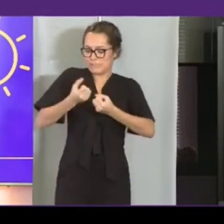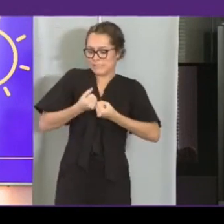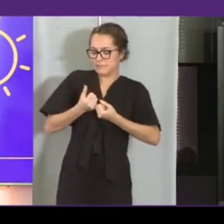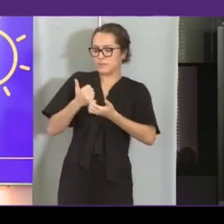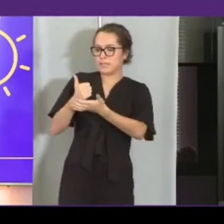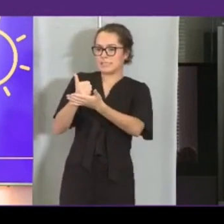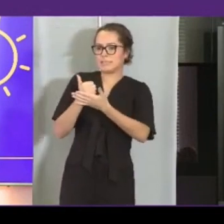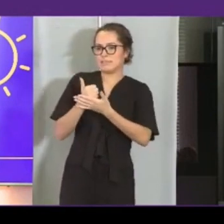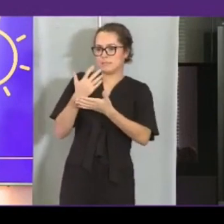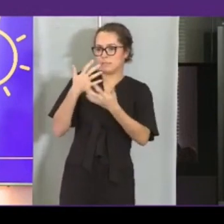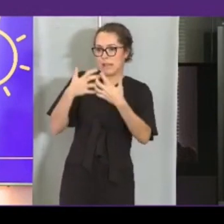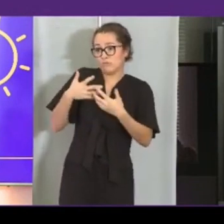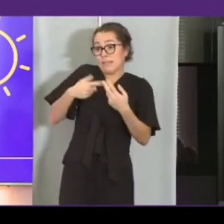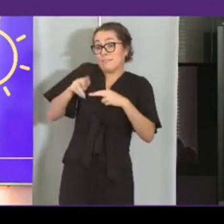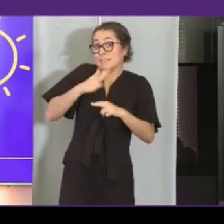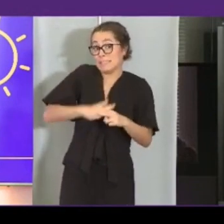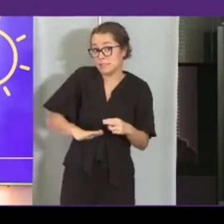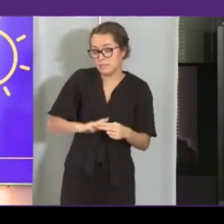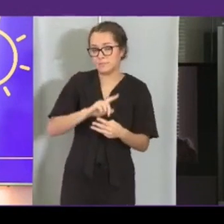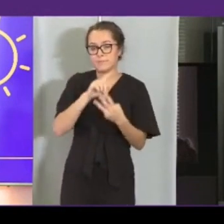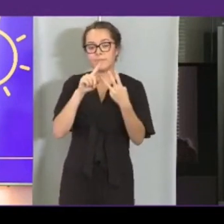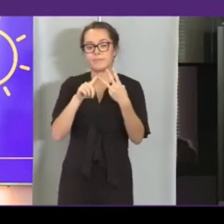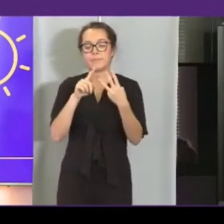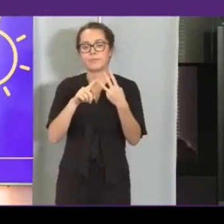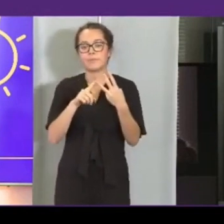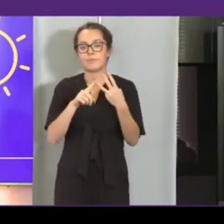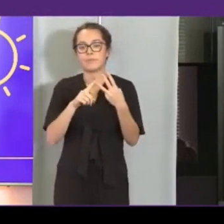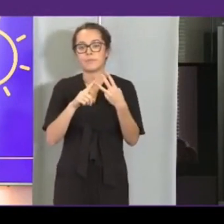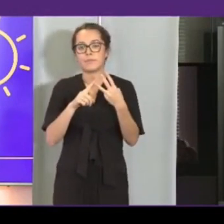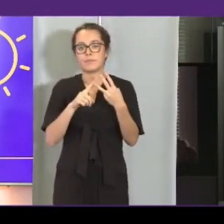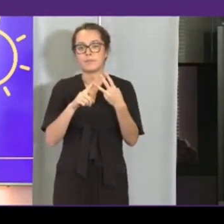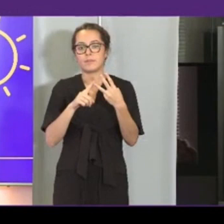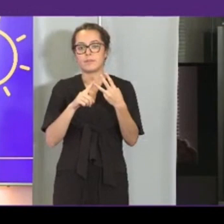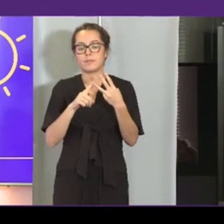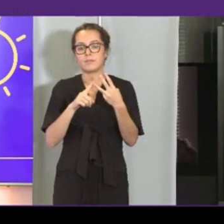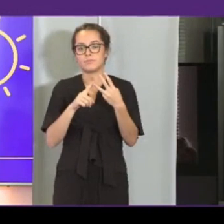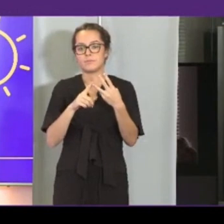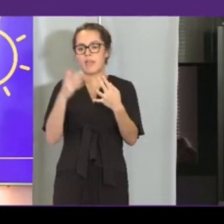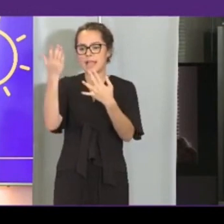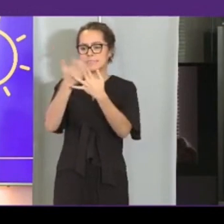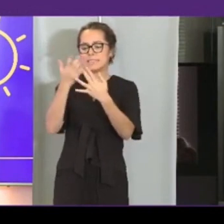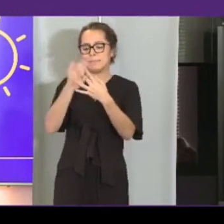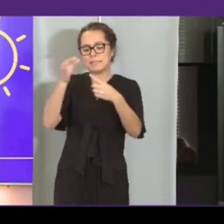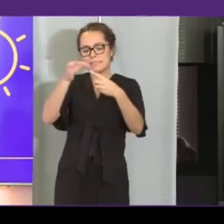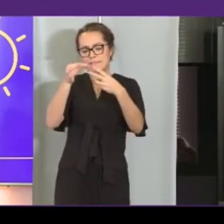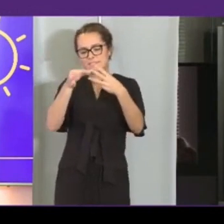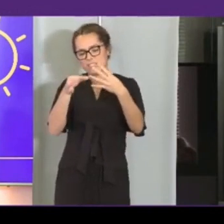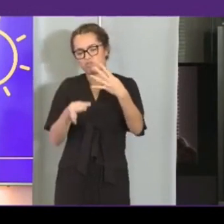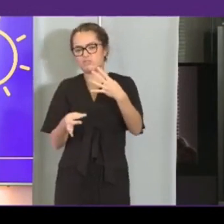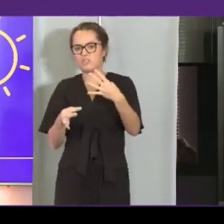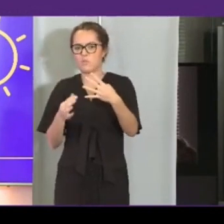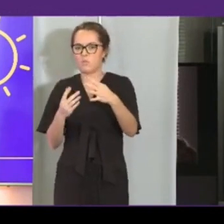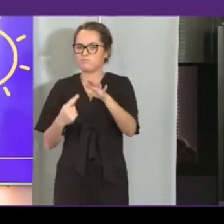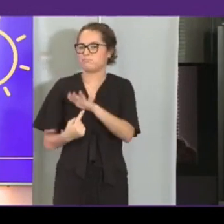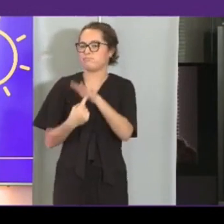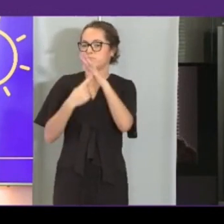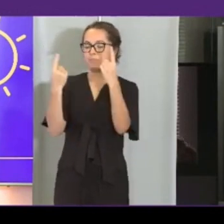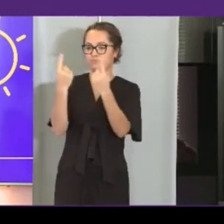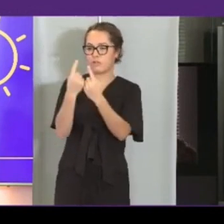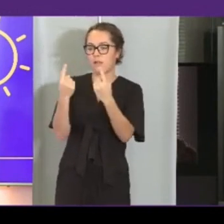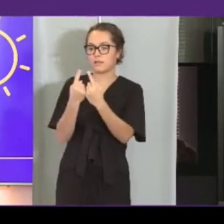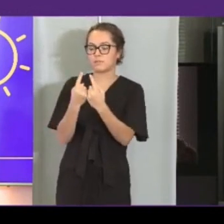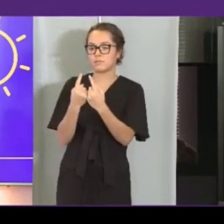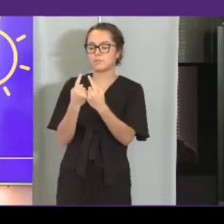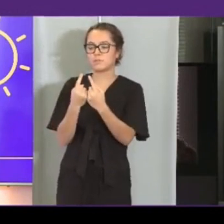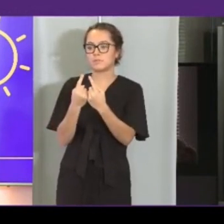need. And thirdly, we talk about really some of Sony's accessibility features on our key products. And you've